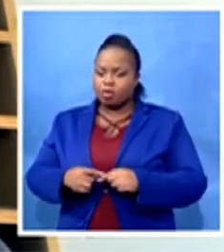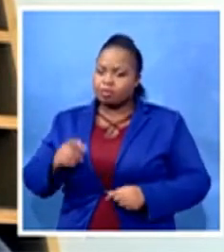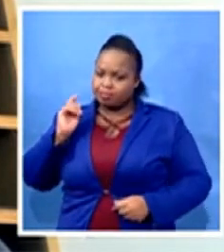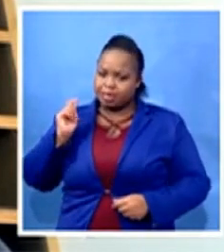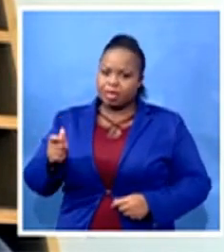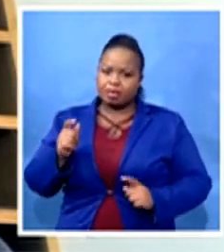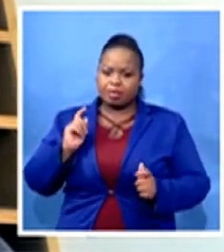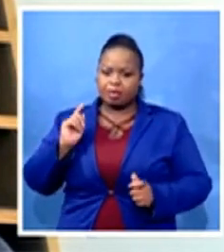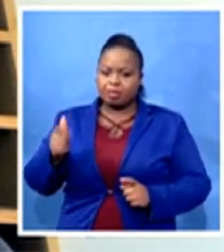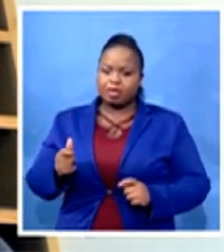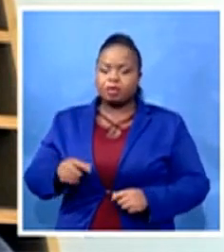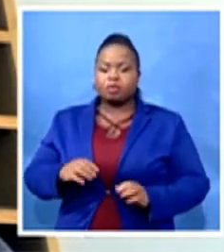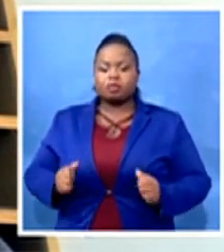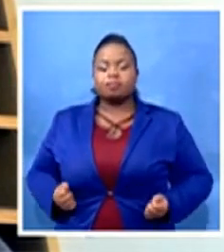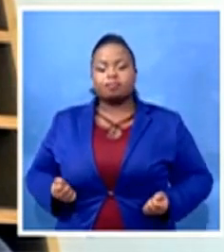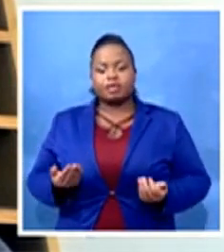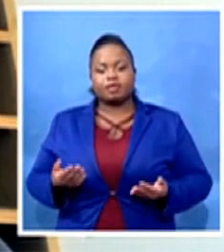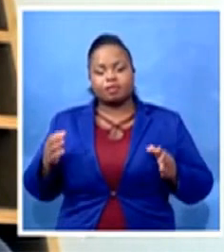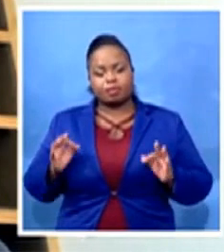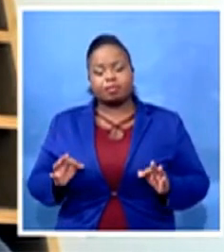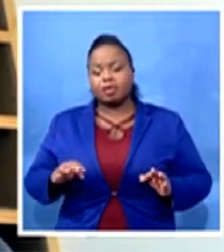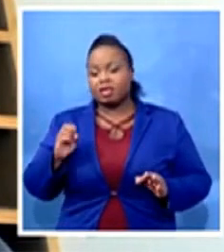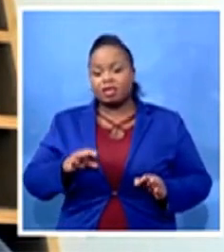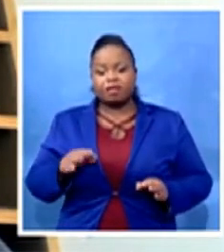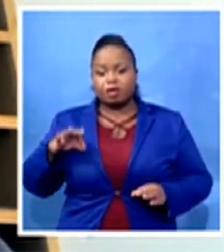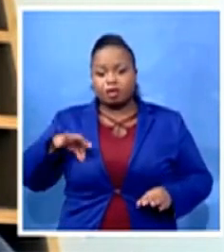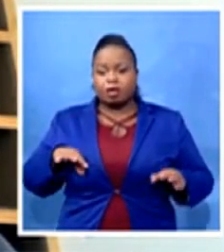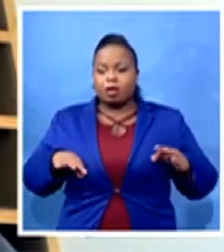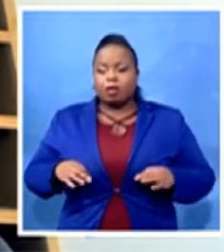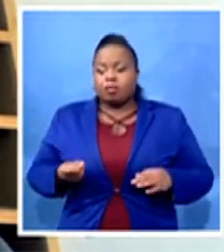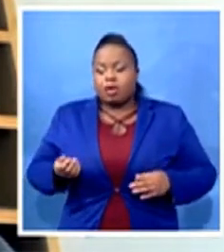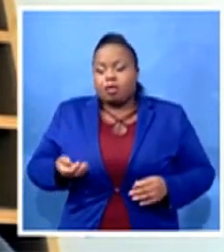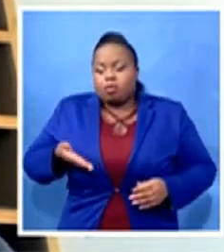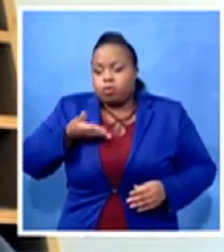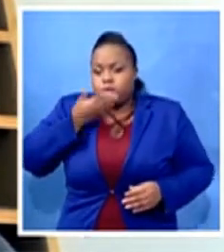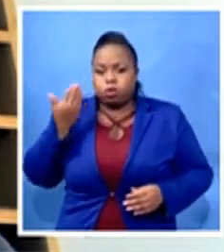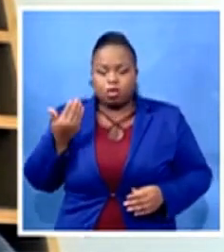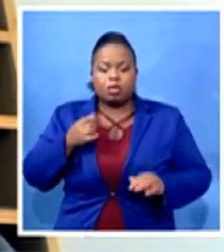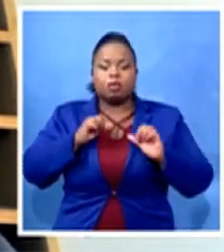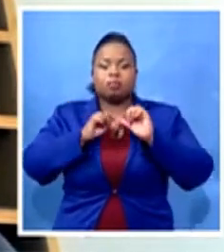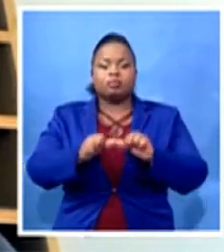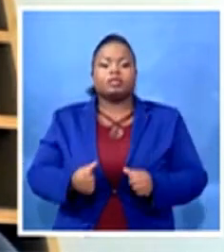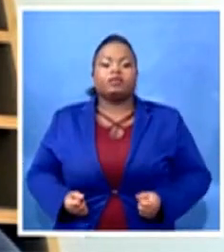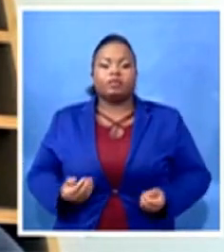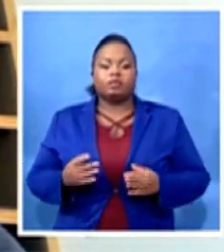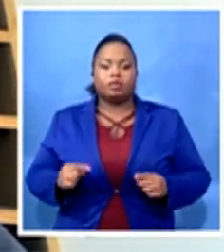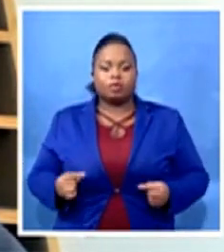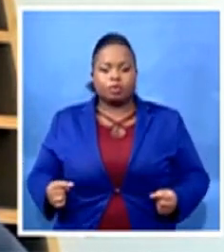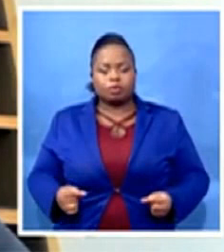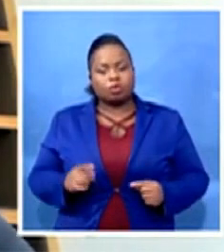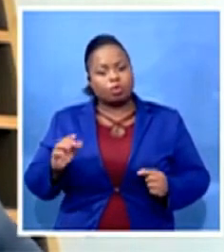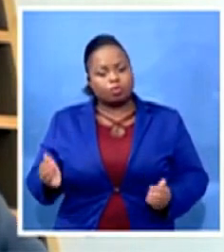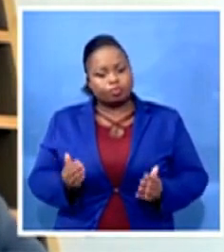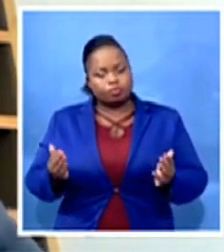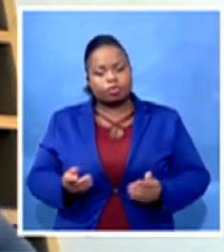the city does not get any revenue, we will be unable to provide services. So we encourage all our viewers to pay.